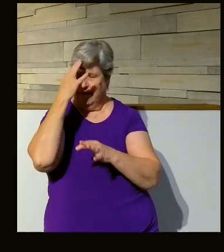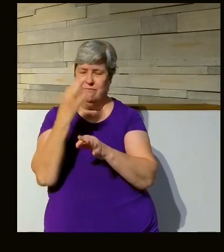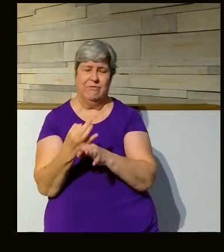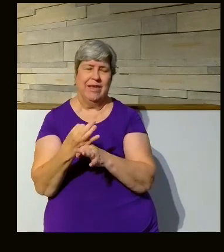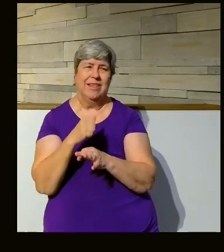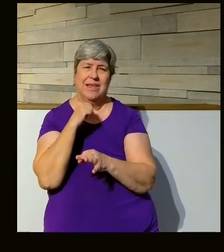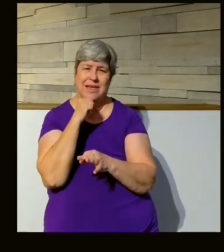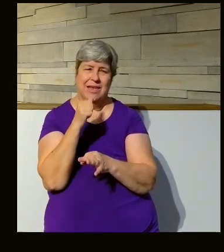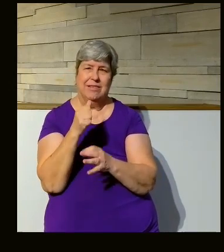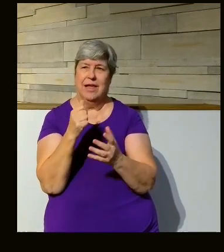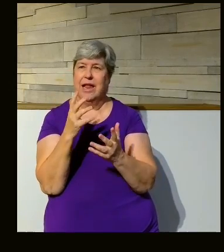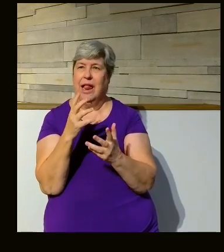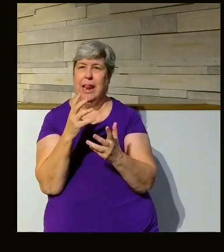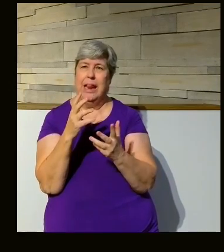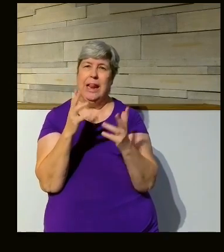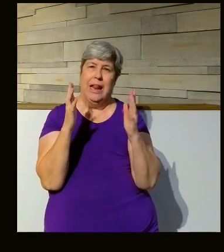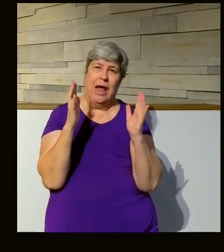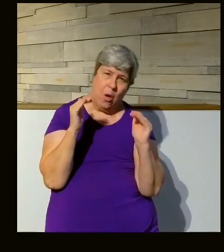Christianity, it's not a leap in the dark, folks.